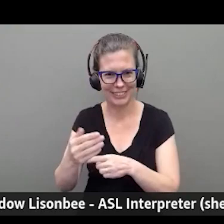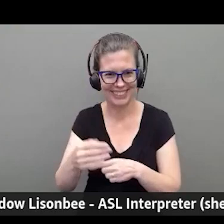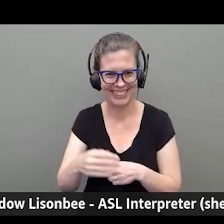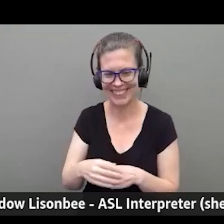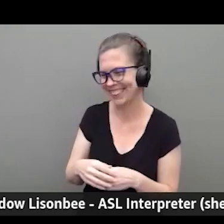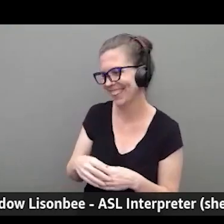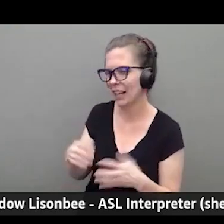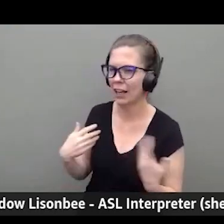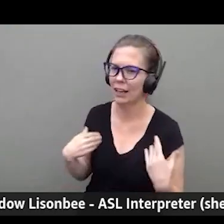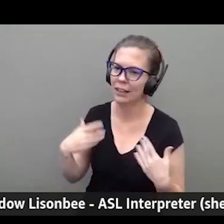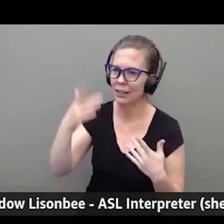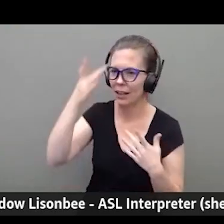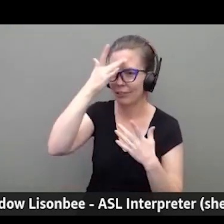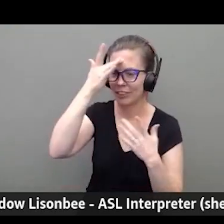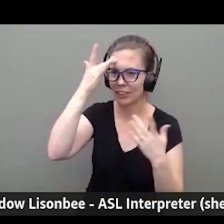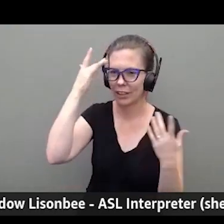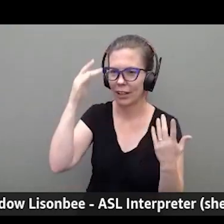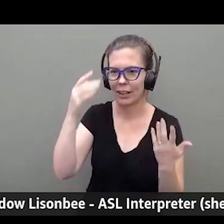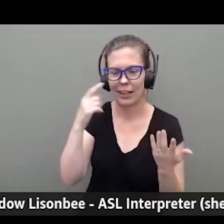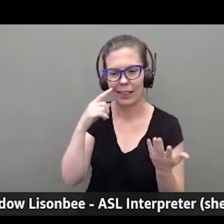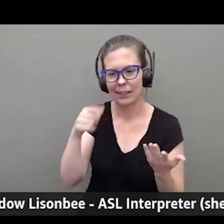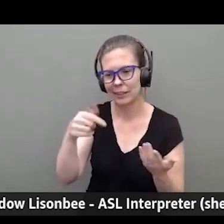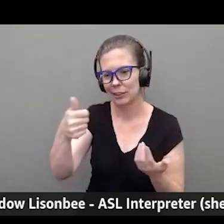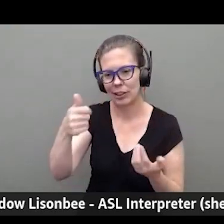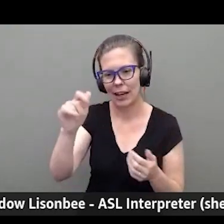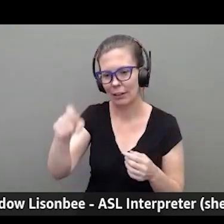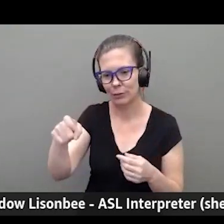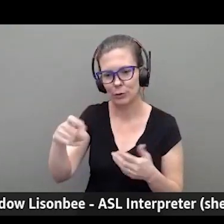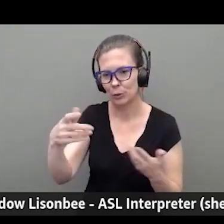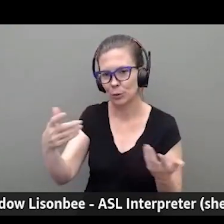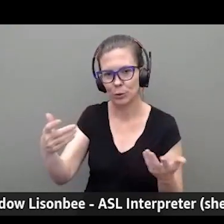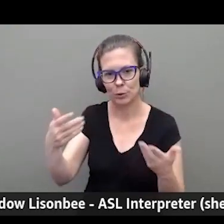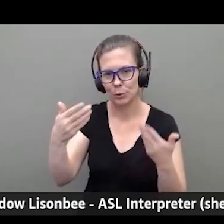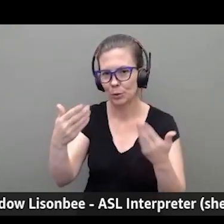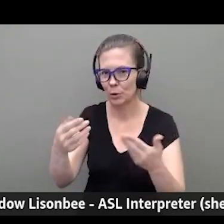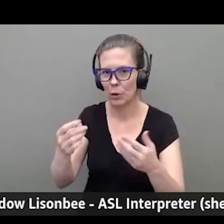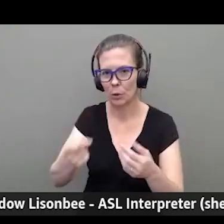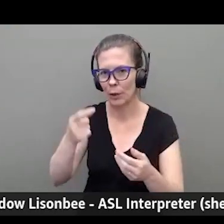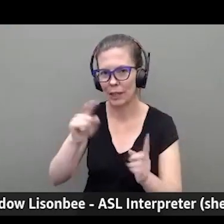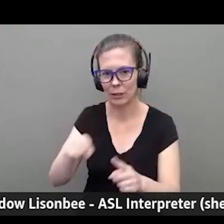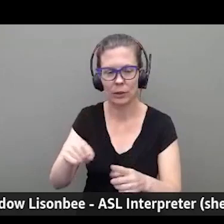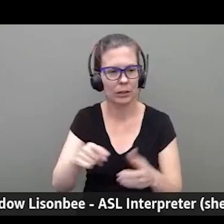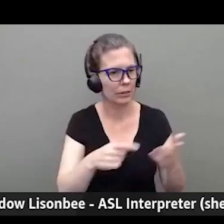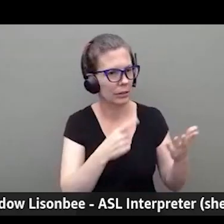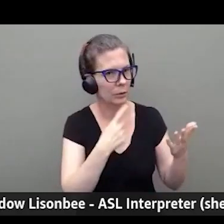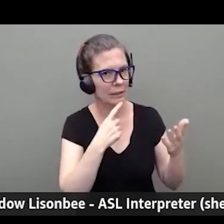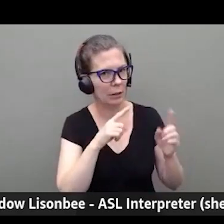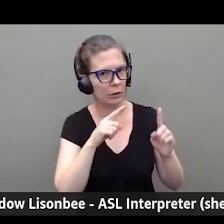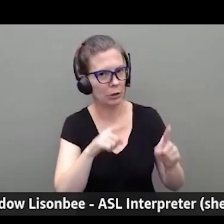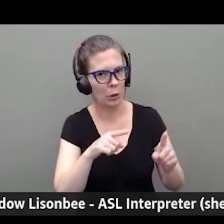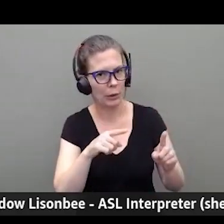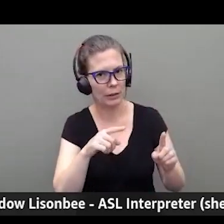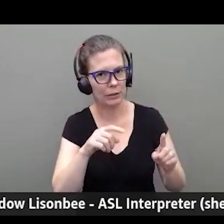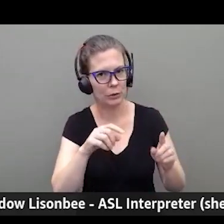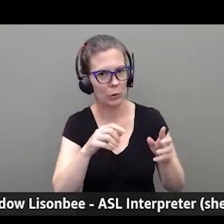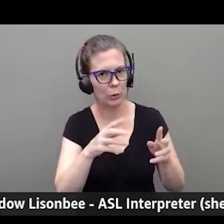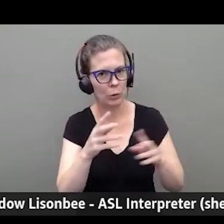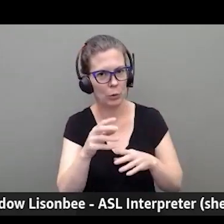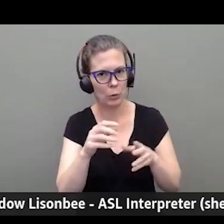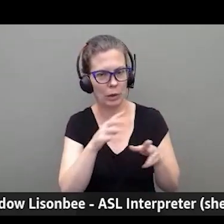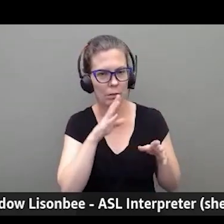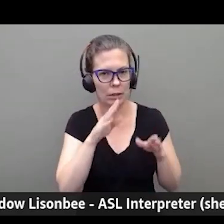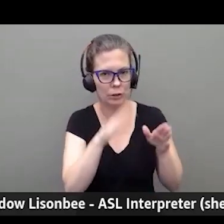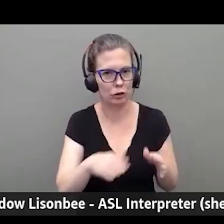actually completely forgot. So you're going to have to. I mean, you did say start quick. You did say we're going to the stream to have some real time,